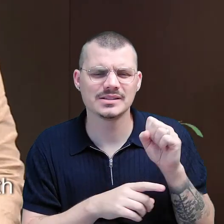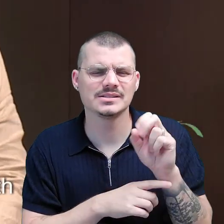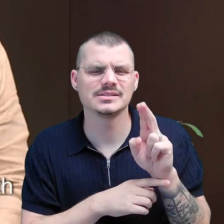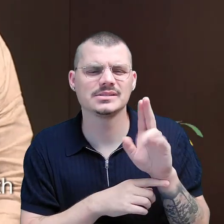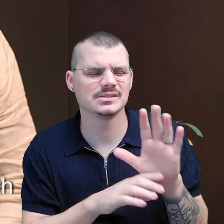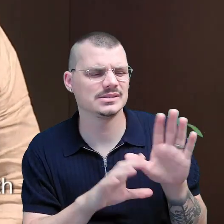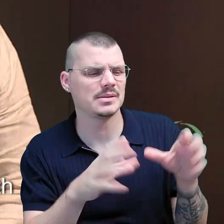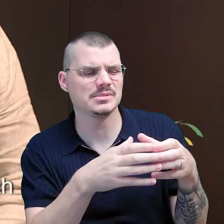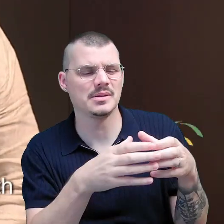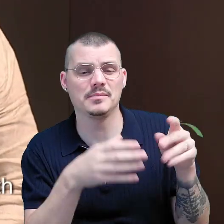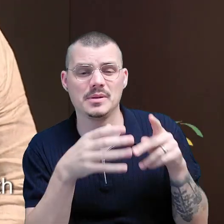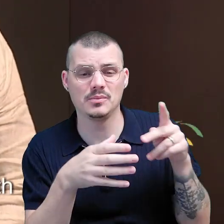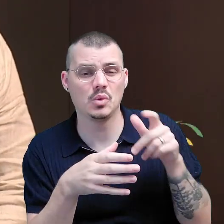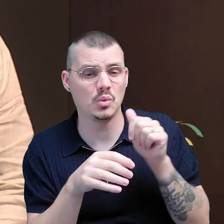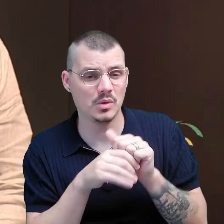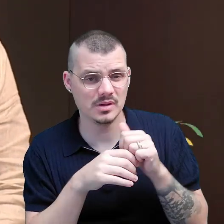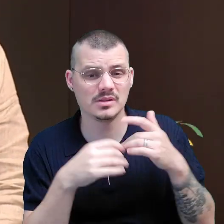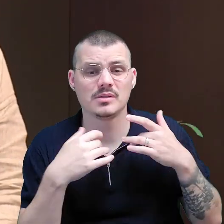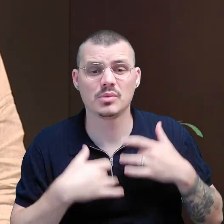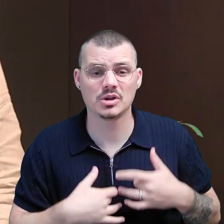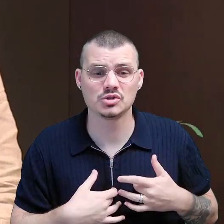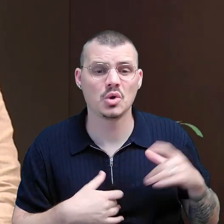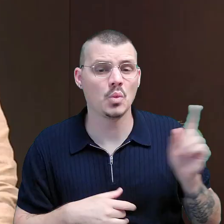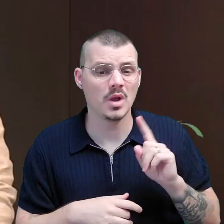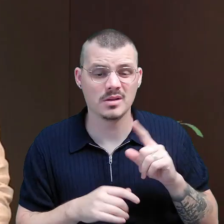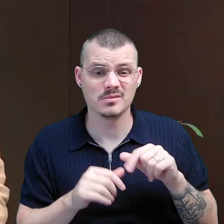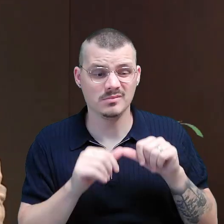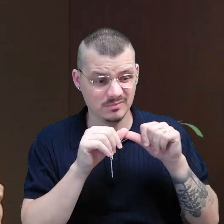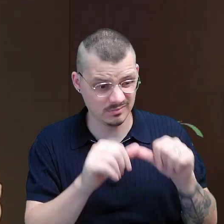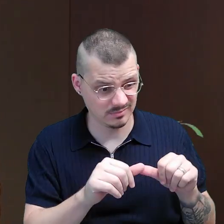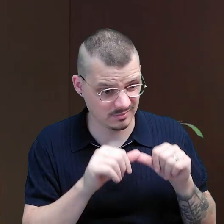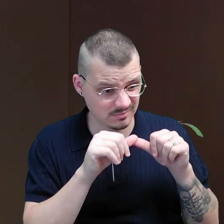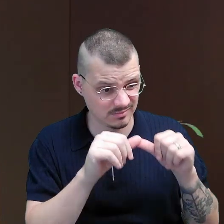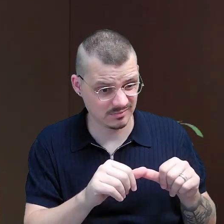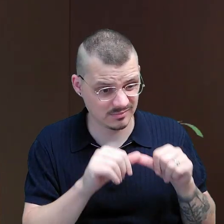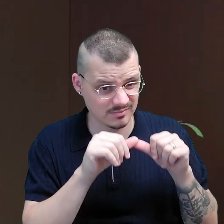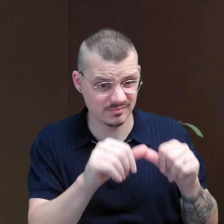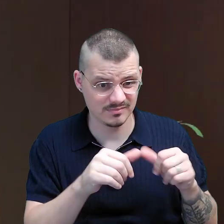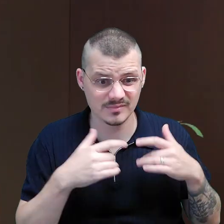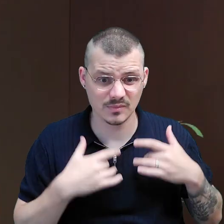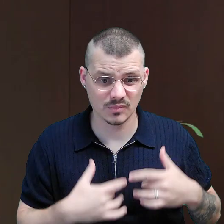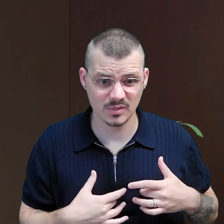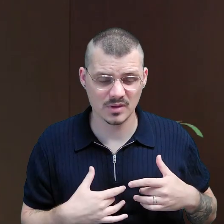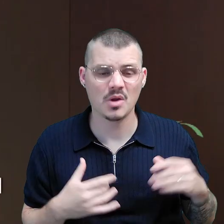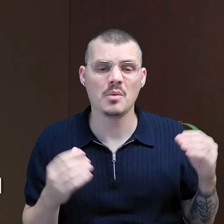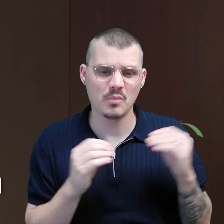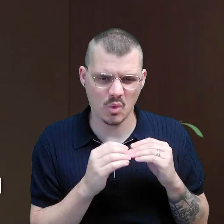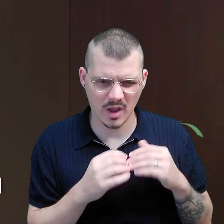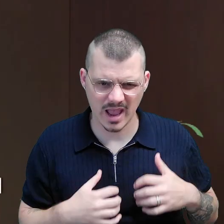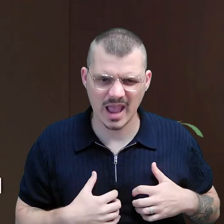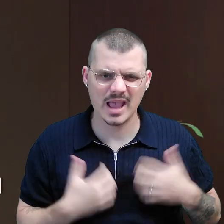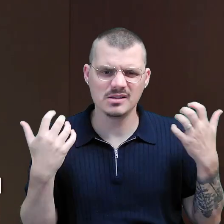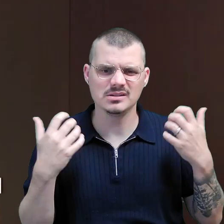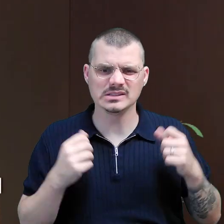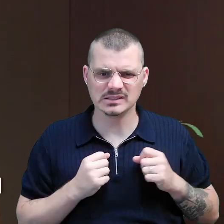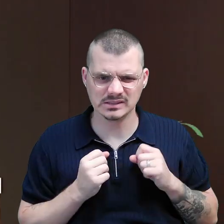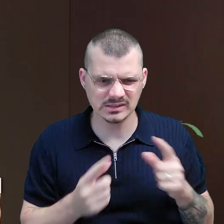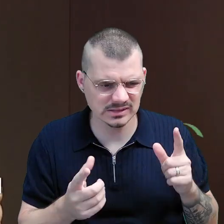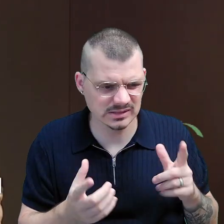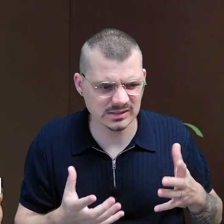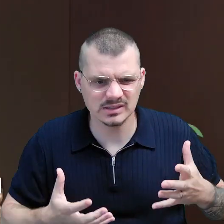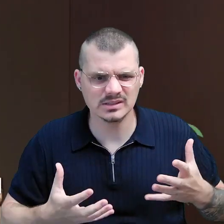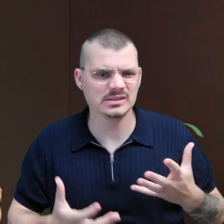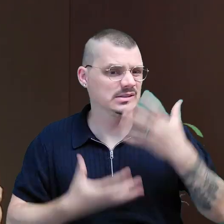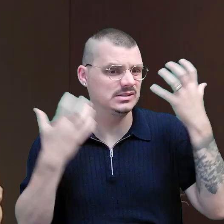Whereas there's a subset of people with depression where the longer they're depressed, the more angry,